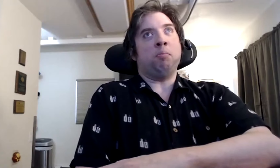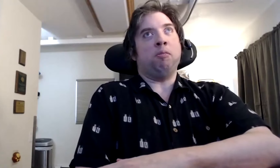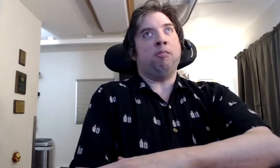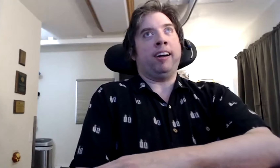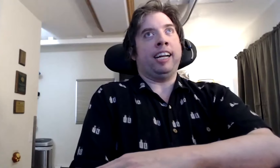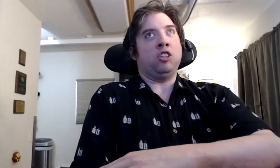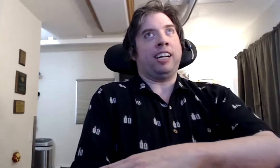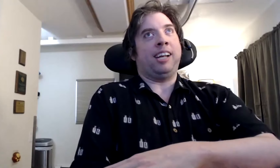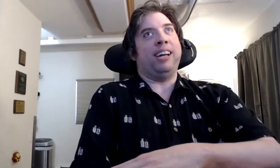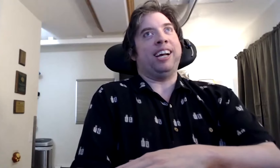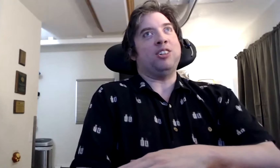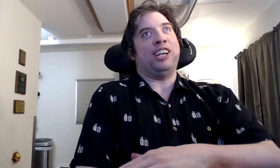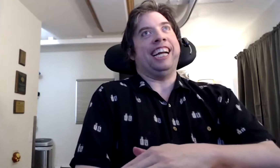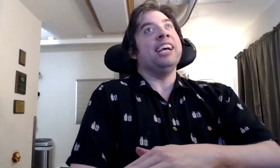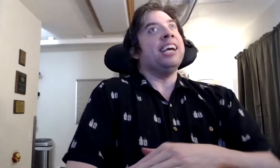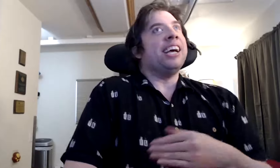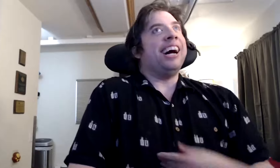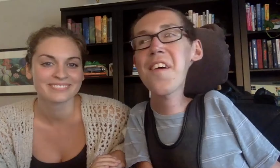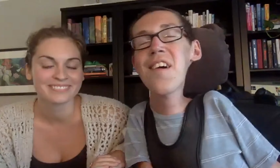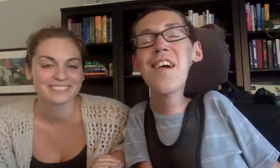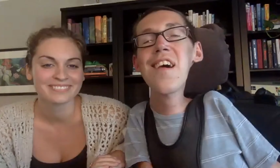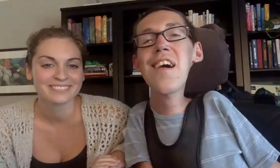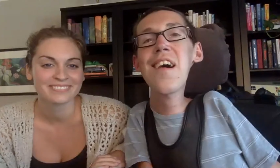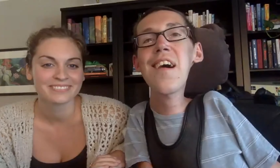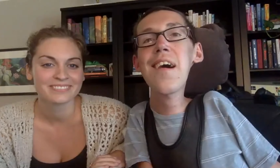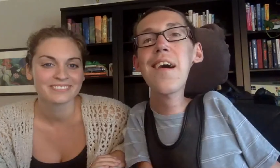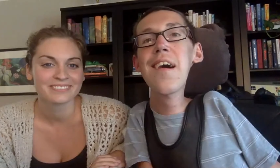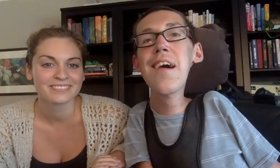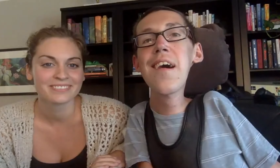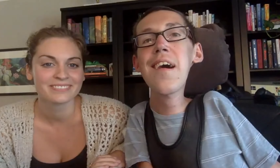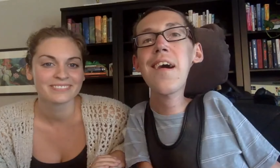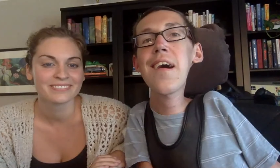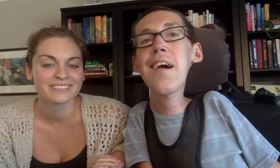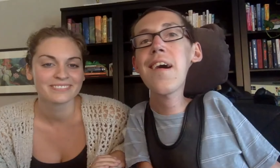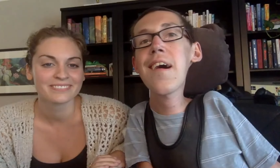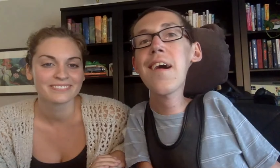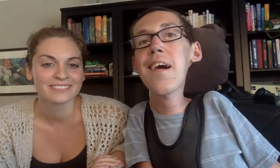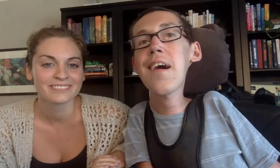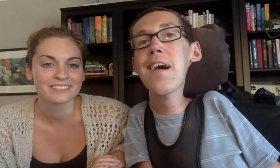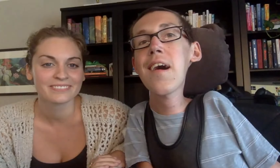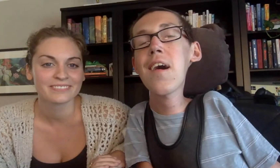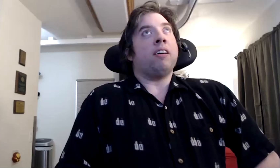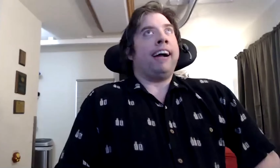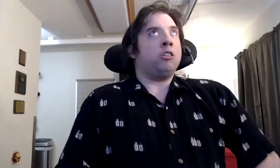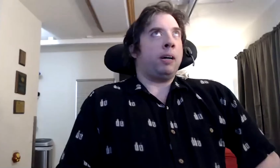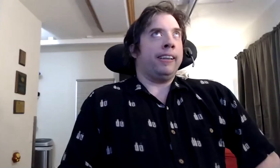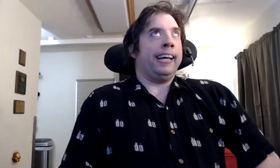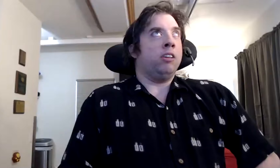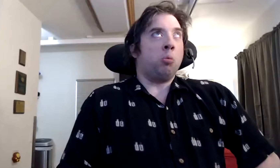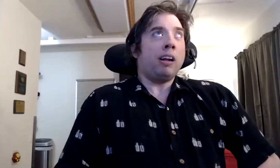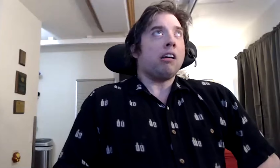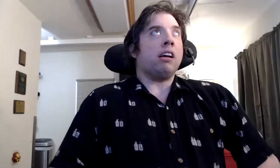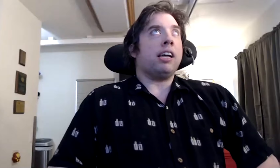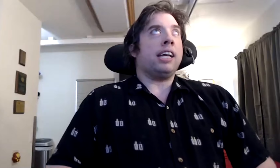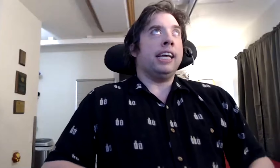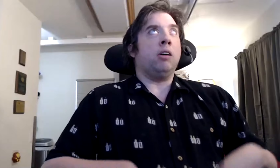was a very intriguing video, Shane. Funny to watch. But the other aspect of that